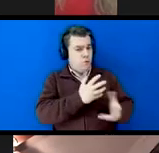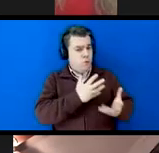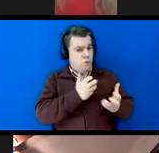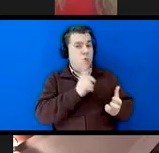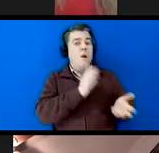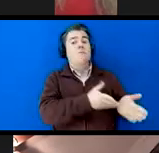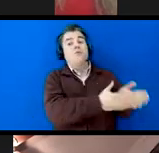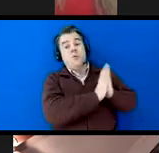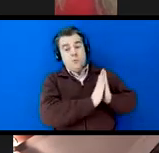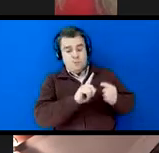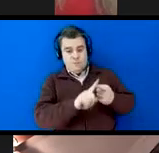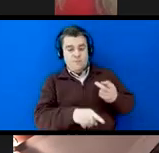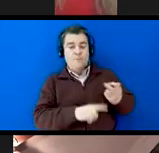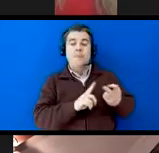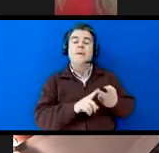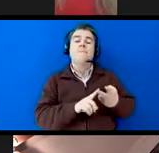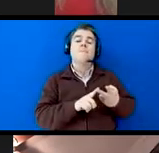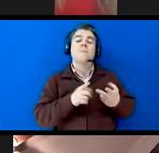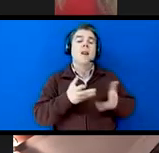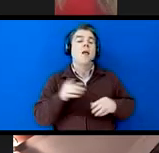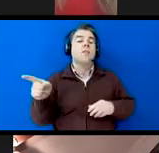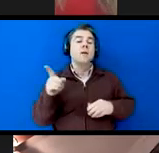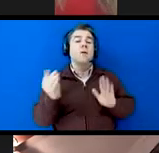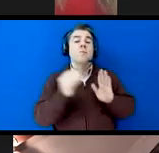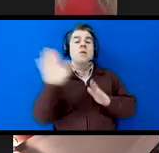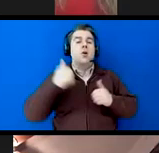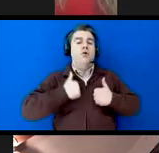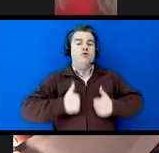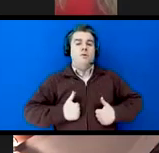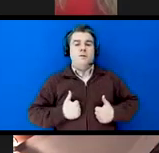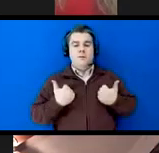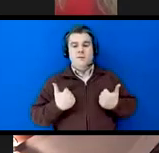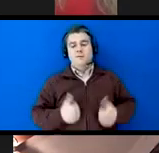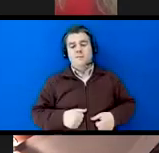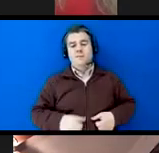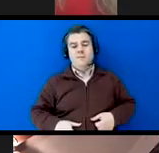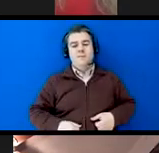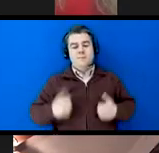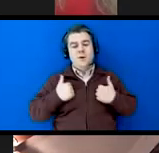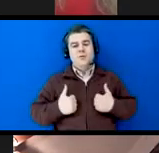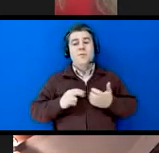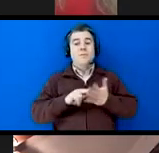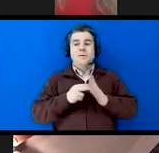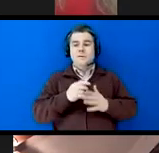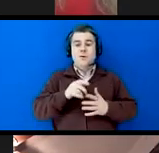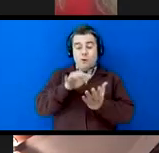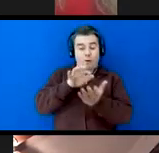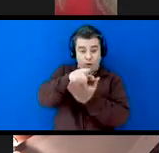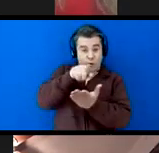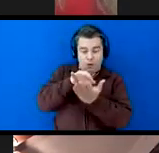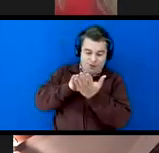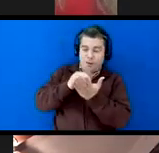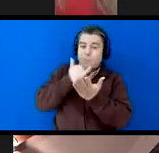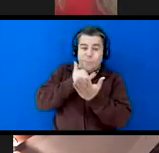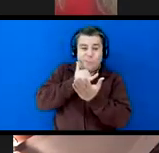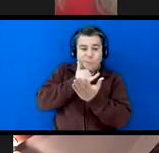it, and 2, it actually allows them to put their address in. And this keeps down the number of mistakes on the address and makes it a lot easier